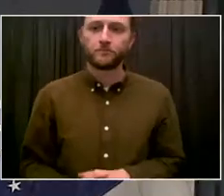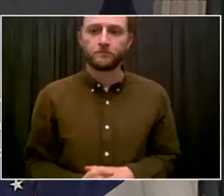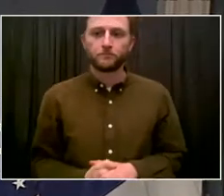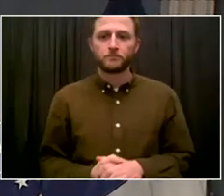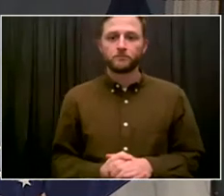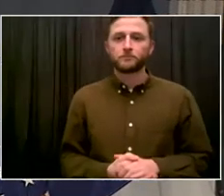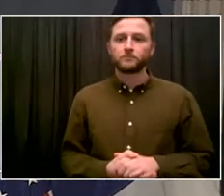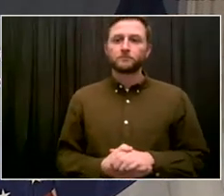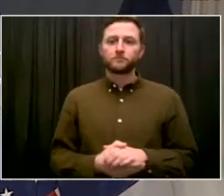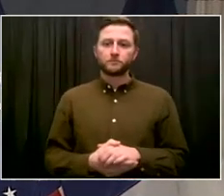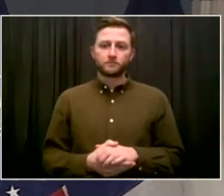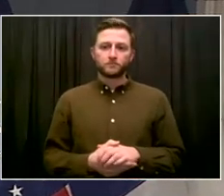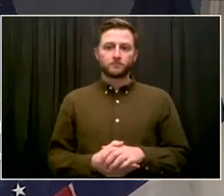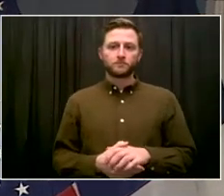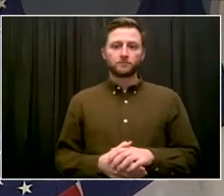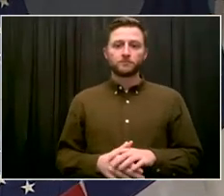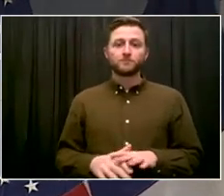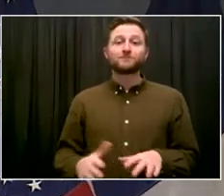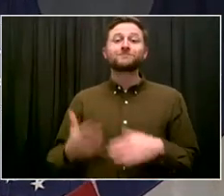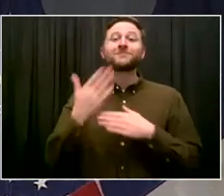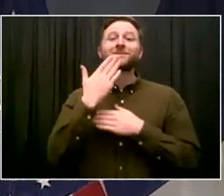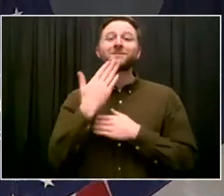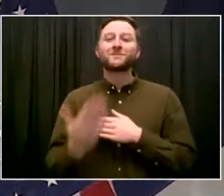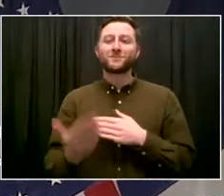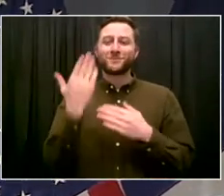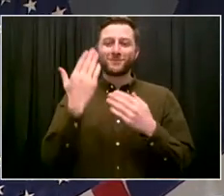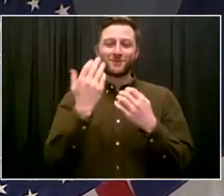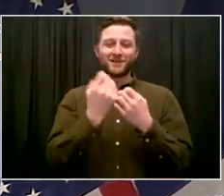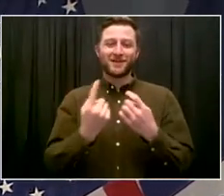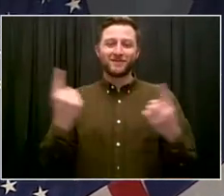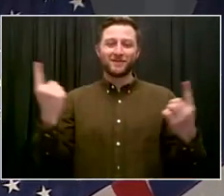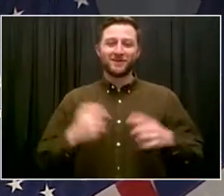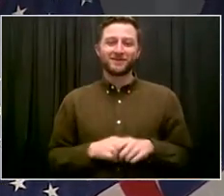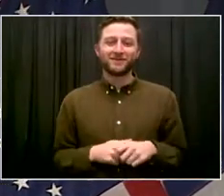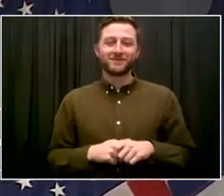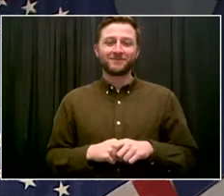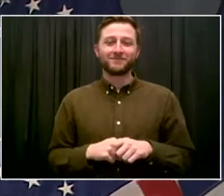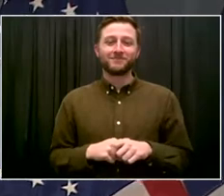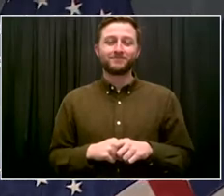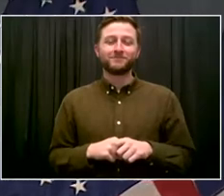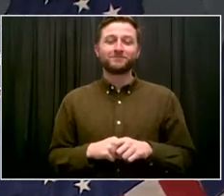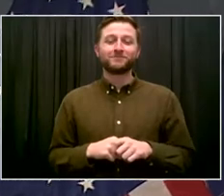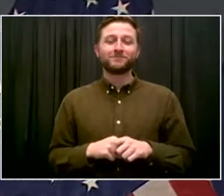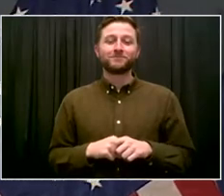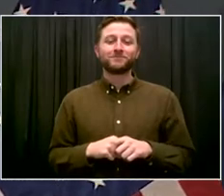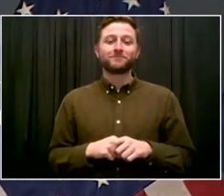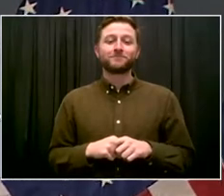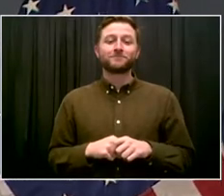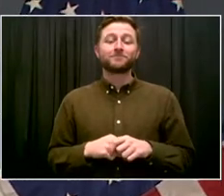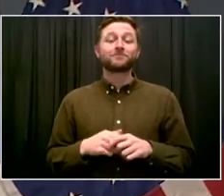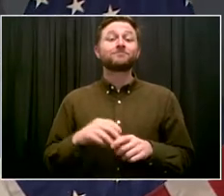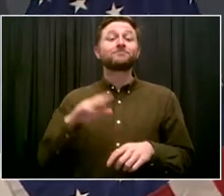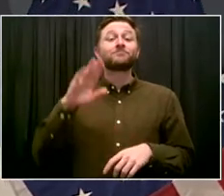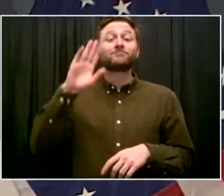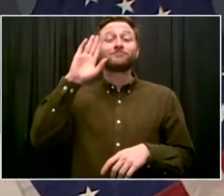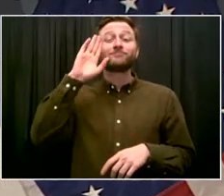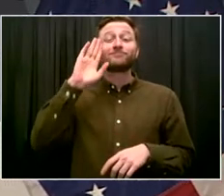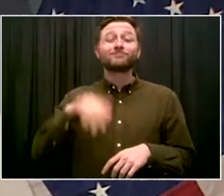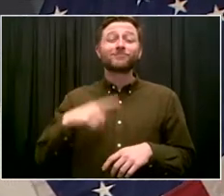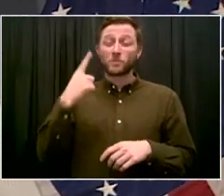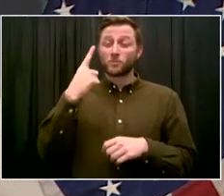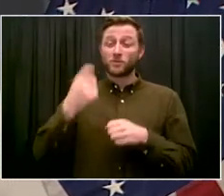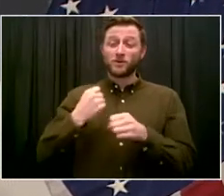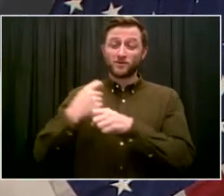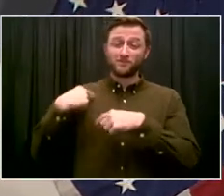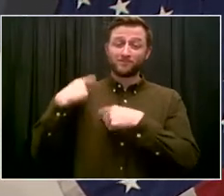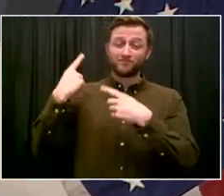Good morning. Good morning, everybody. Everyone, look, we've been fighting now this whole year to bring our city back.